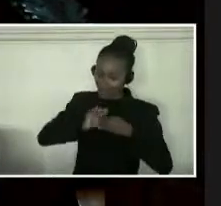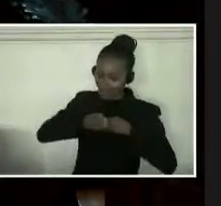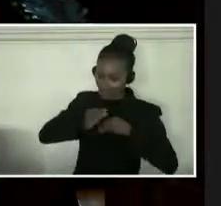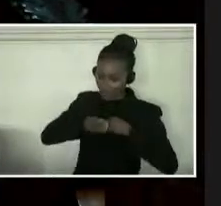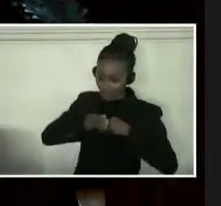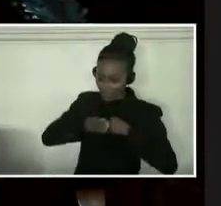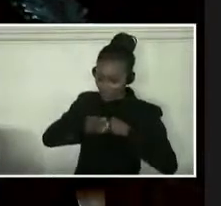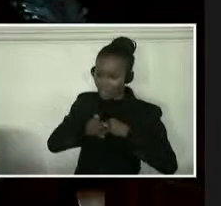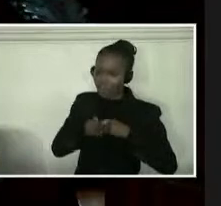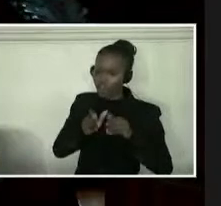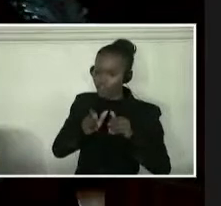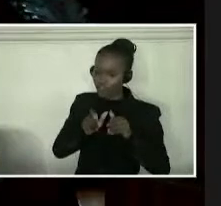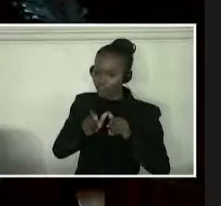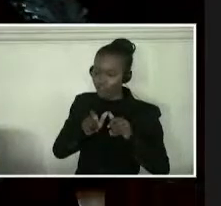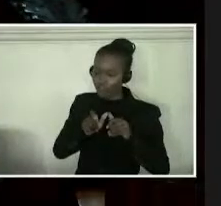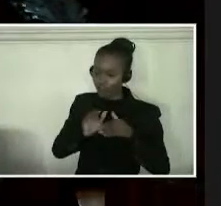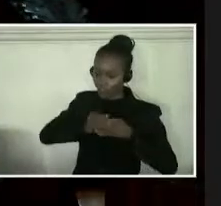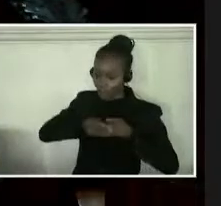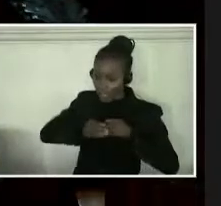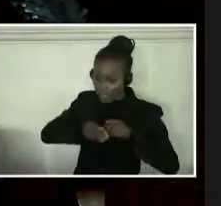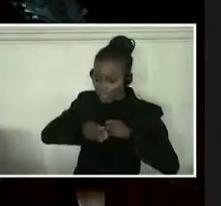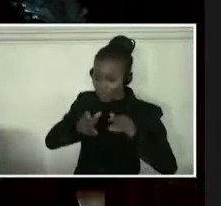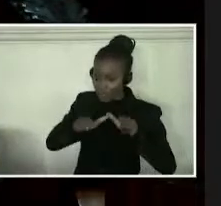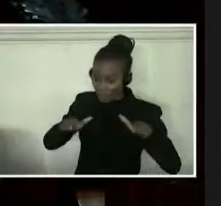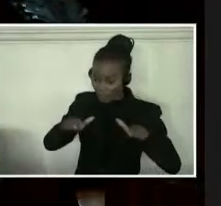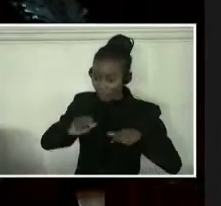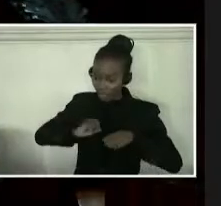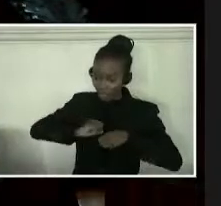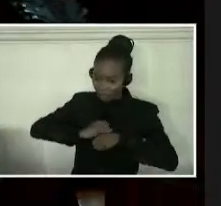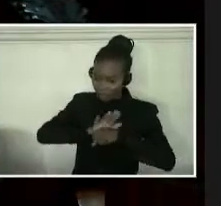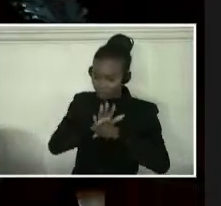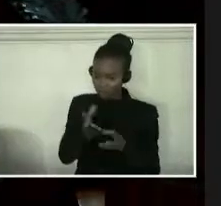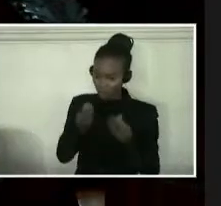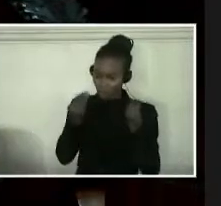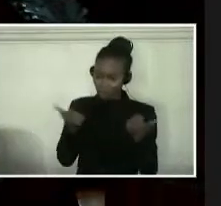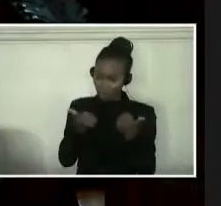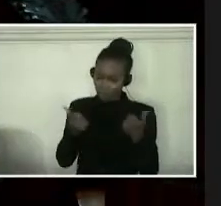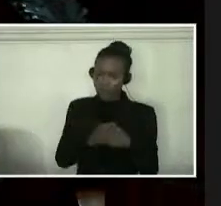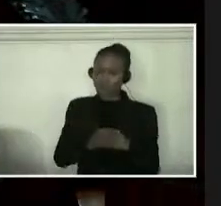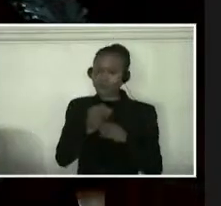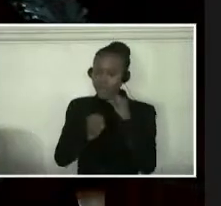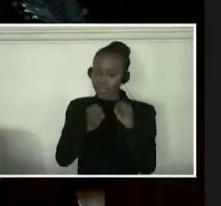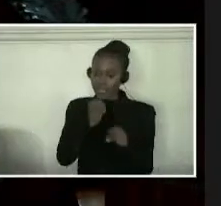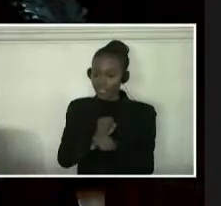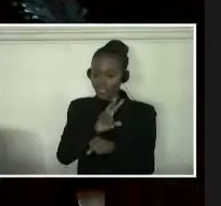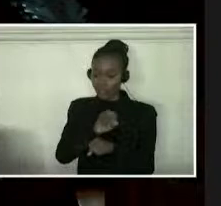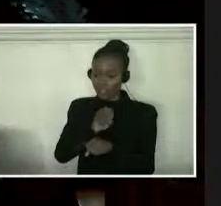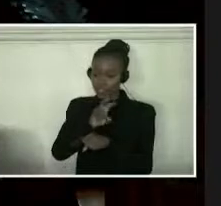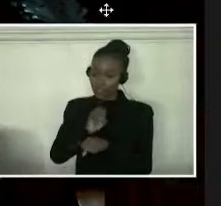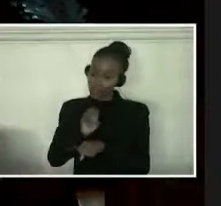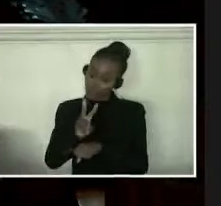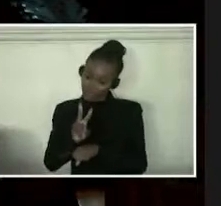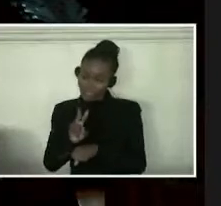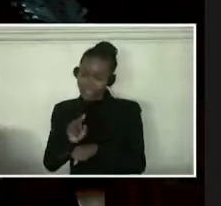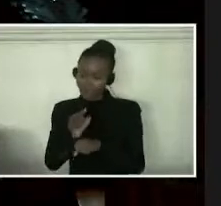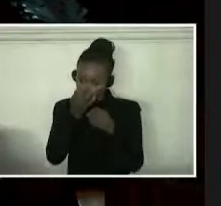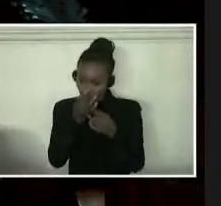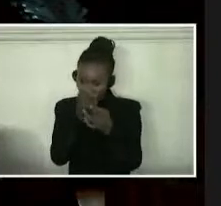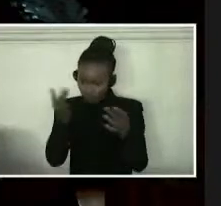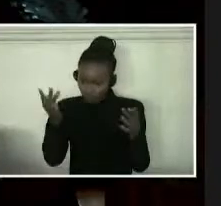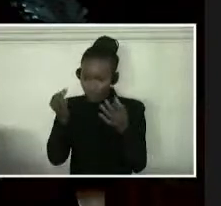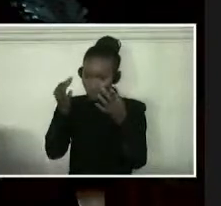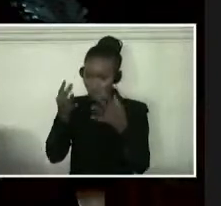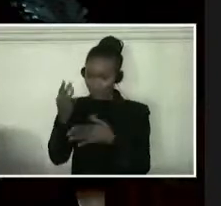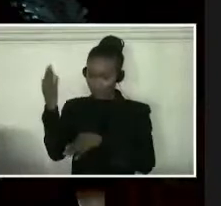non-covet 19 patients as we stated in 29 2020 during the adjusted patches speech that the repurposing of these